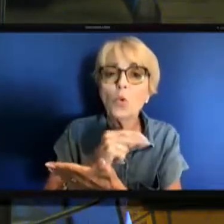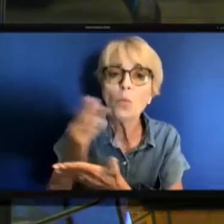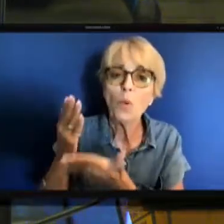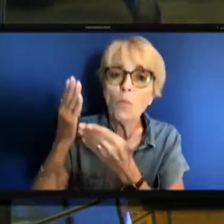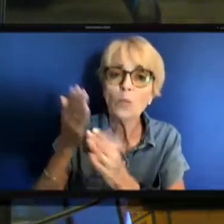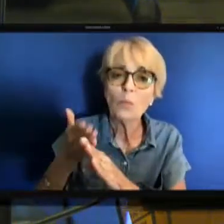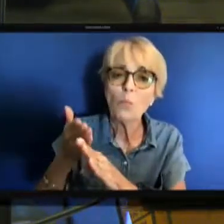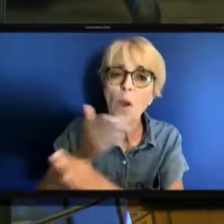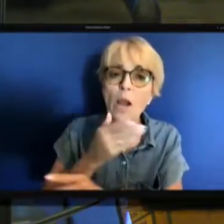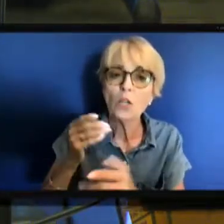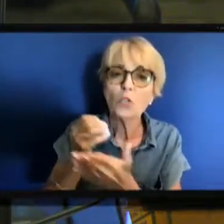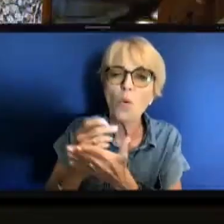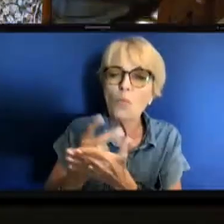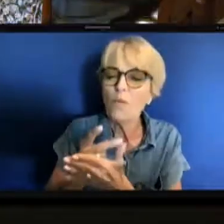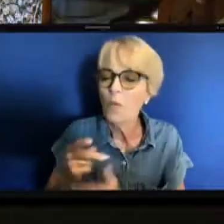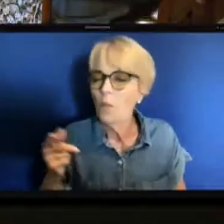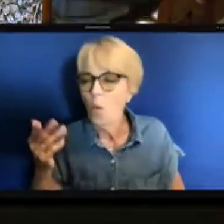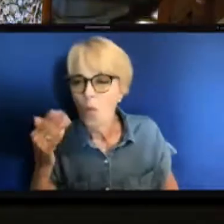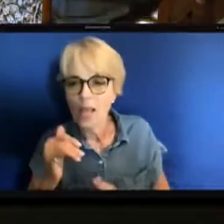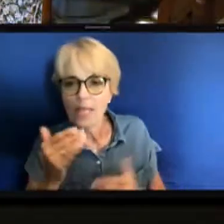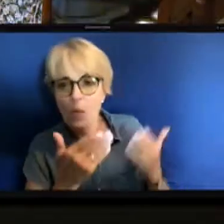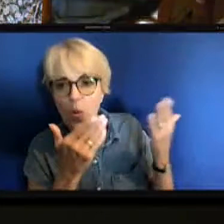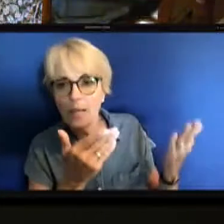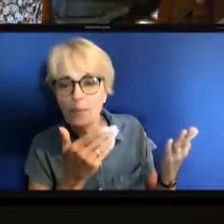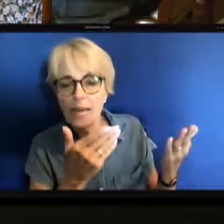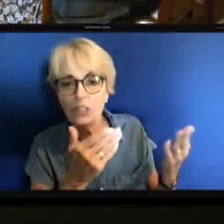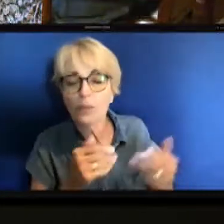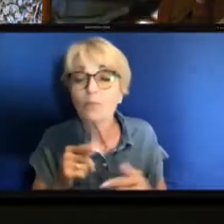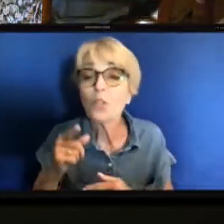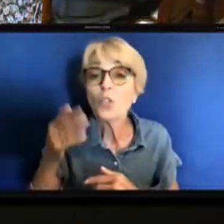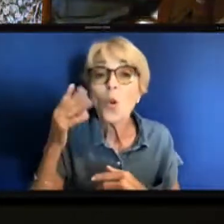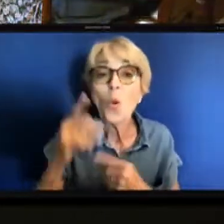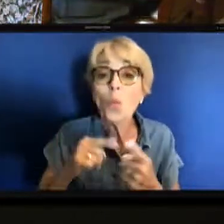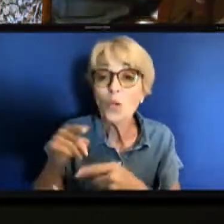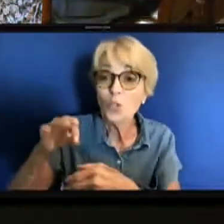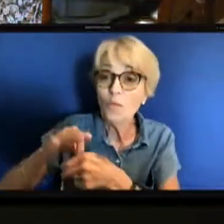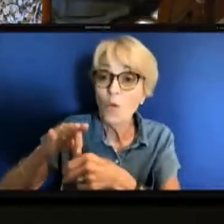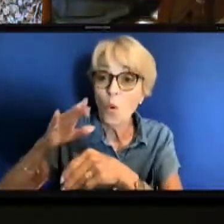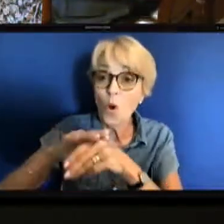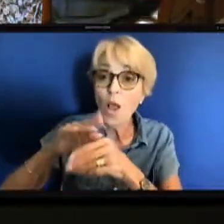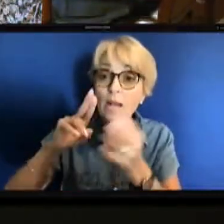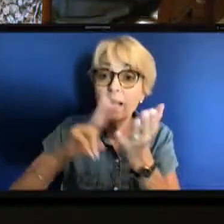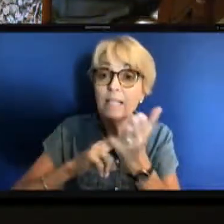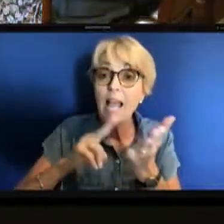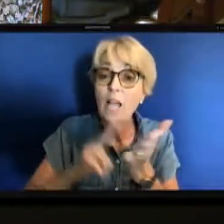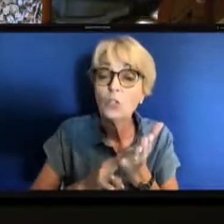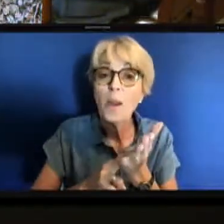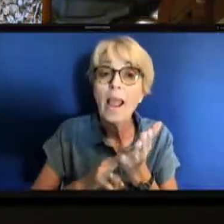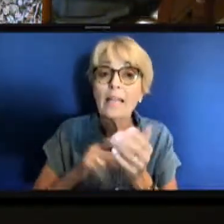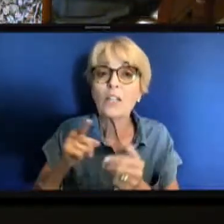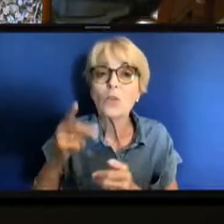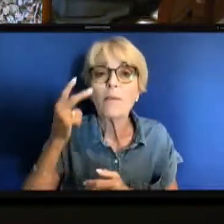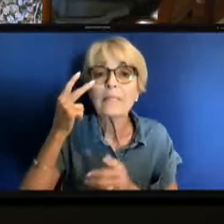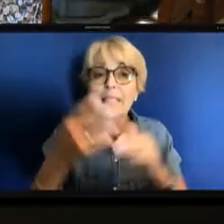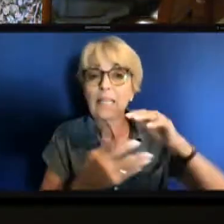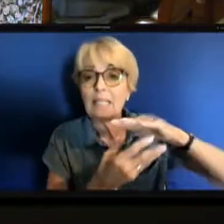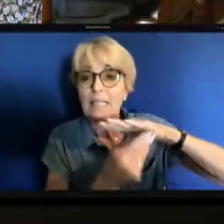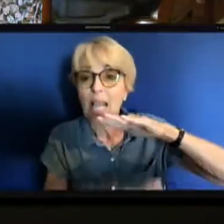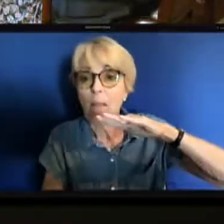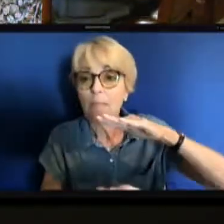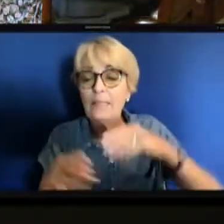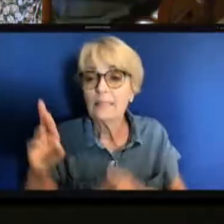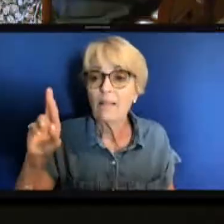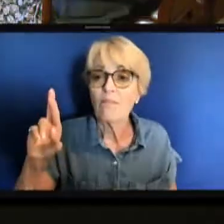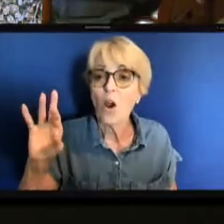Why the recommendation? Just so you know, when you're voting on a contract, you've seen copies of the RFPs, that